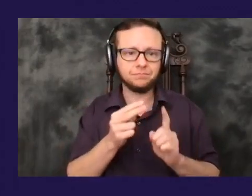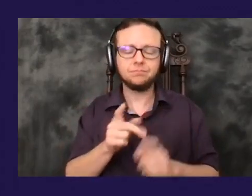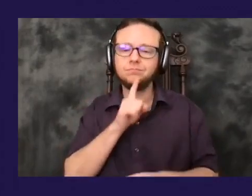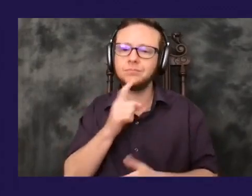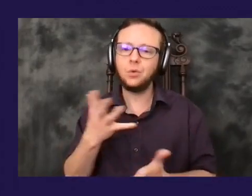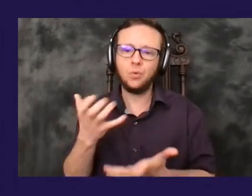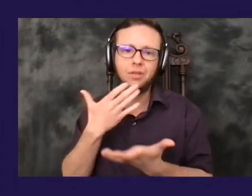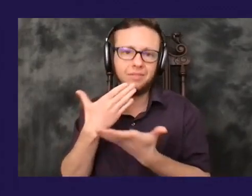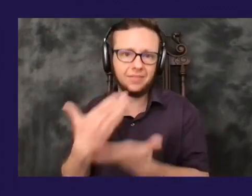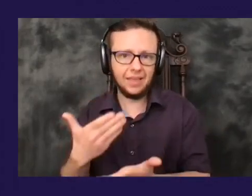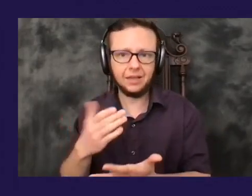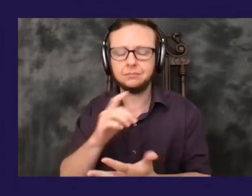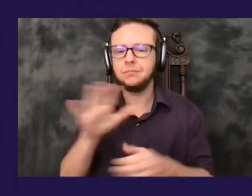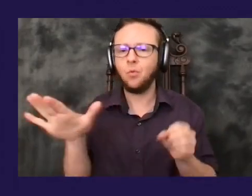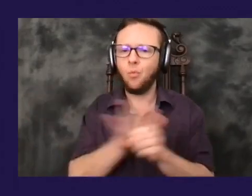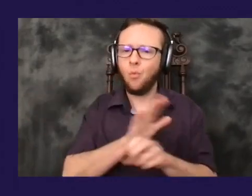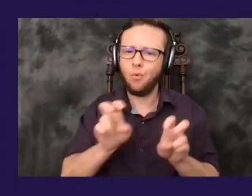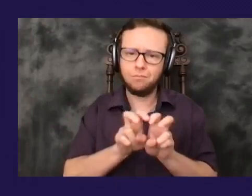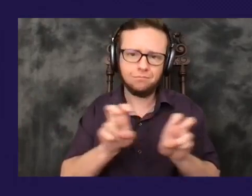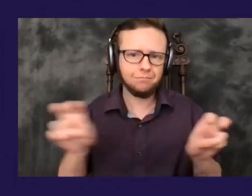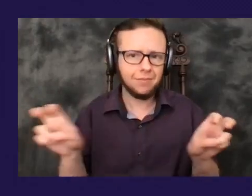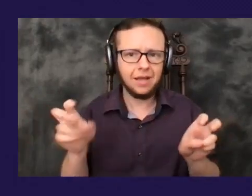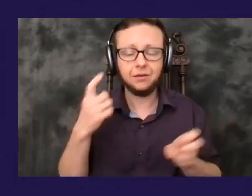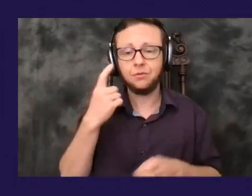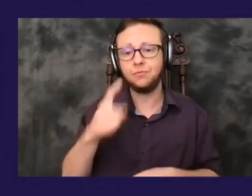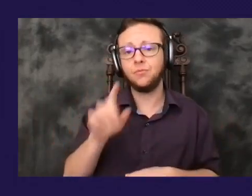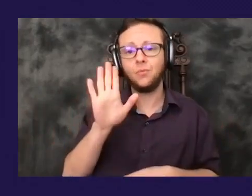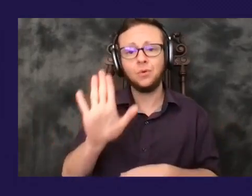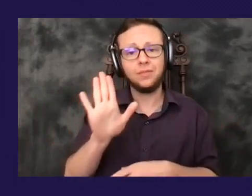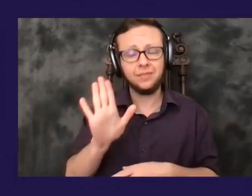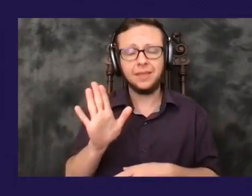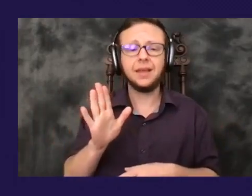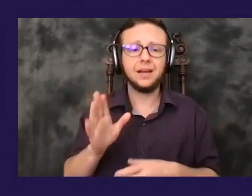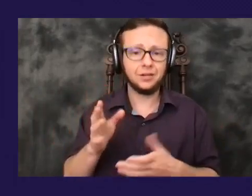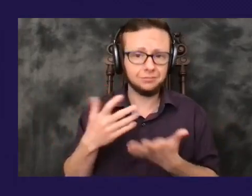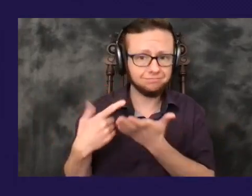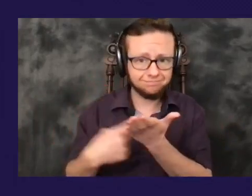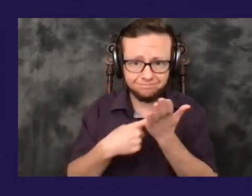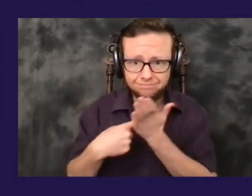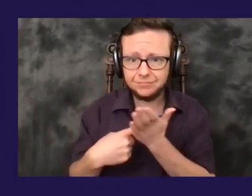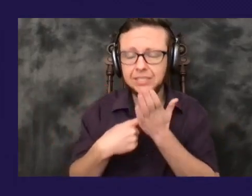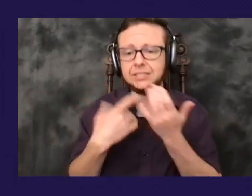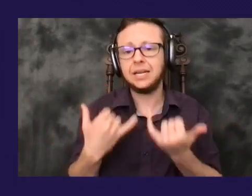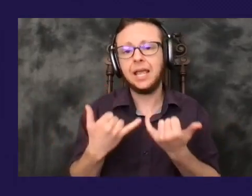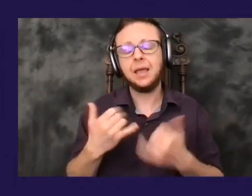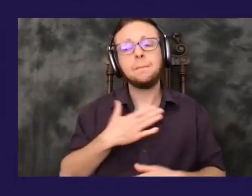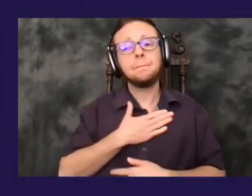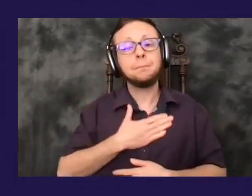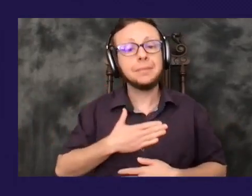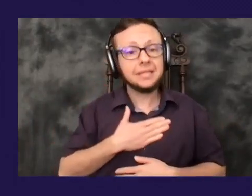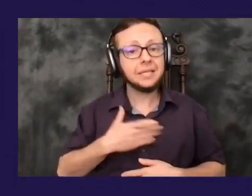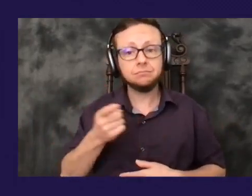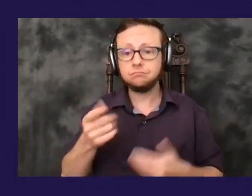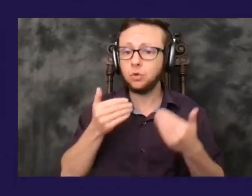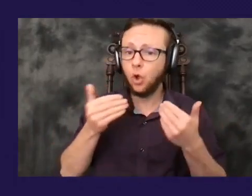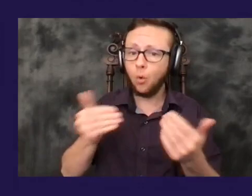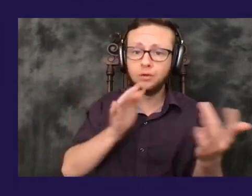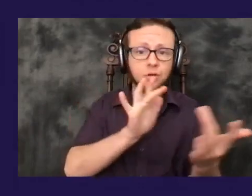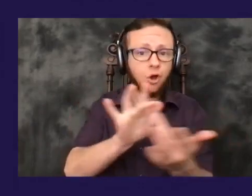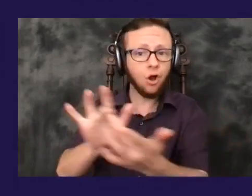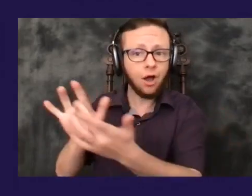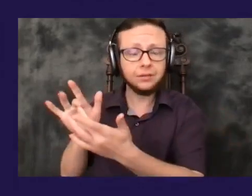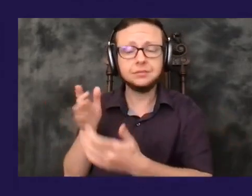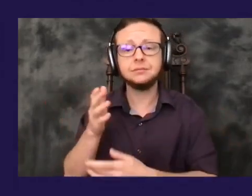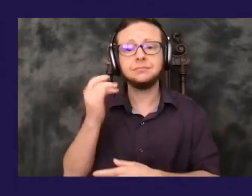Maddie, Alejandro, and Chris for their talks today. And please, folks, reach out to them if you can, if you find anything that they've